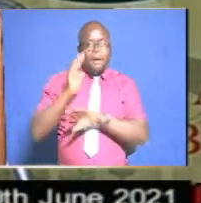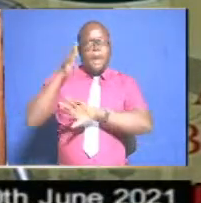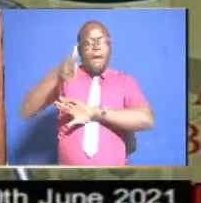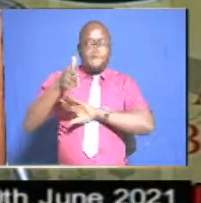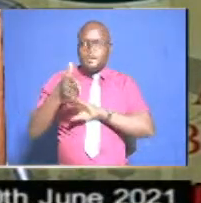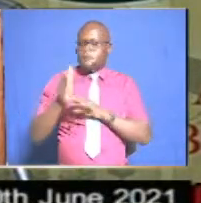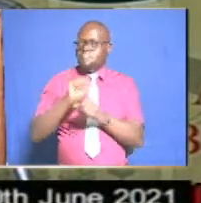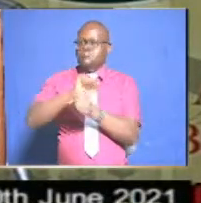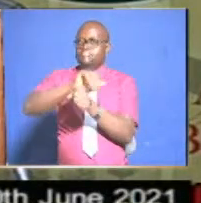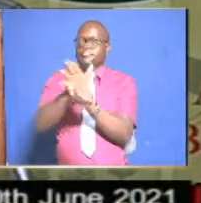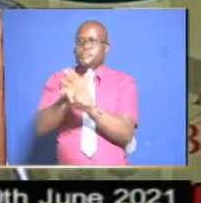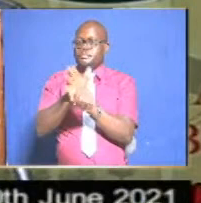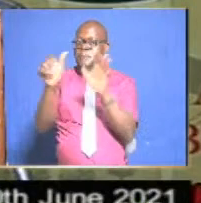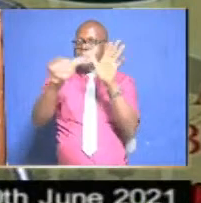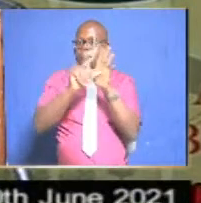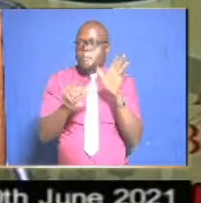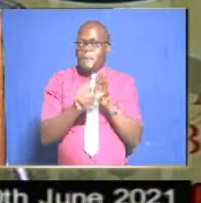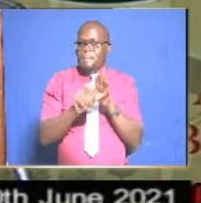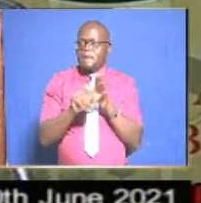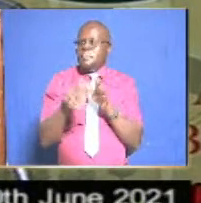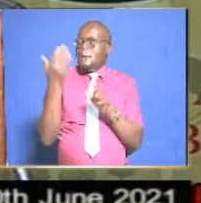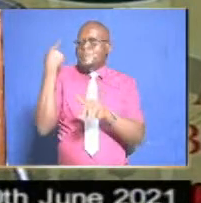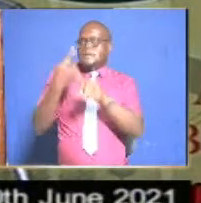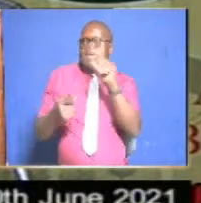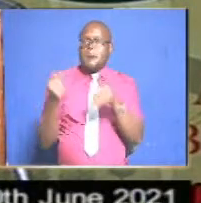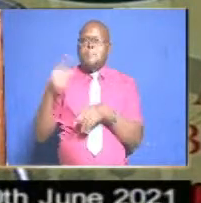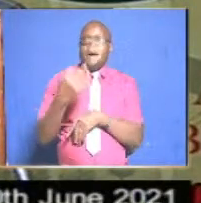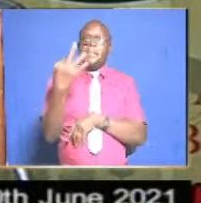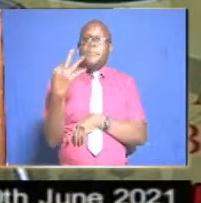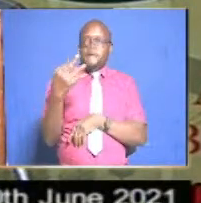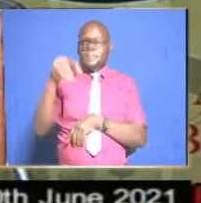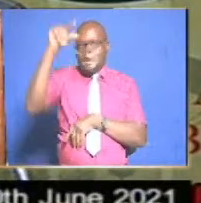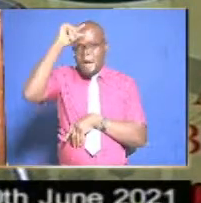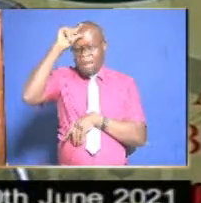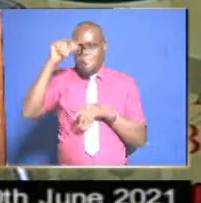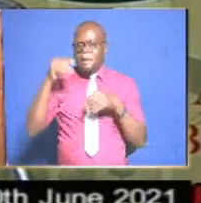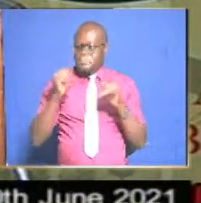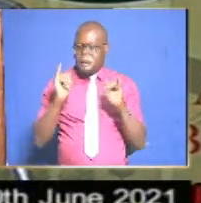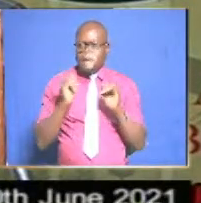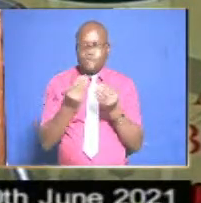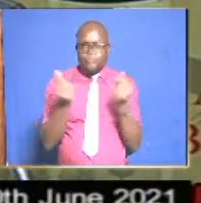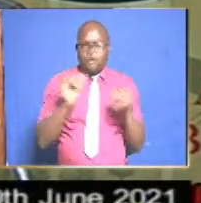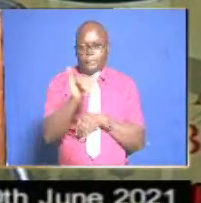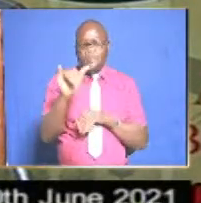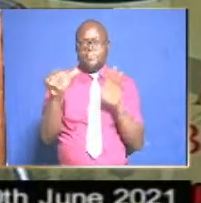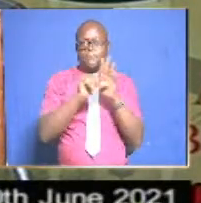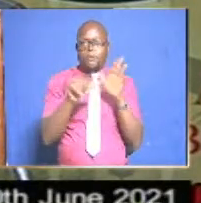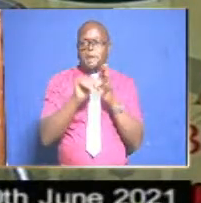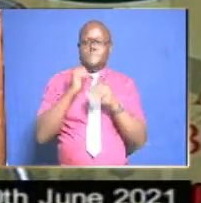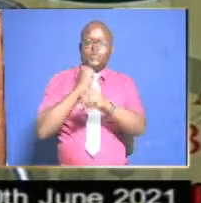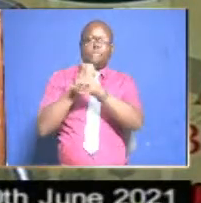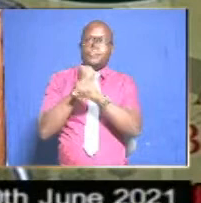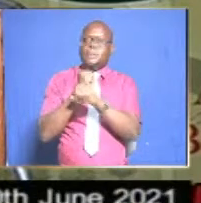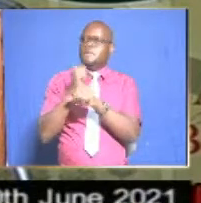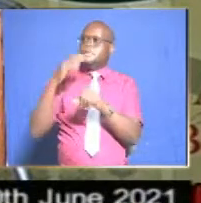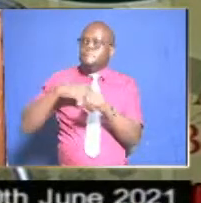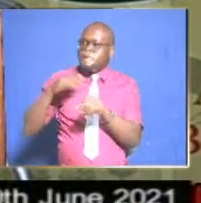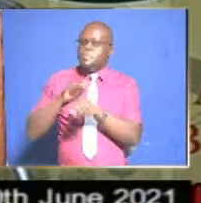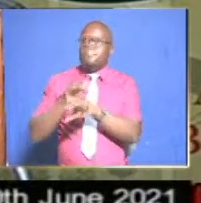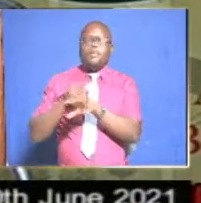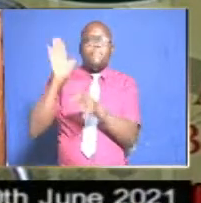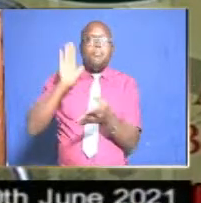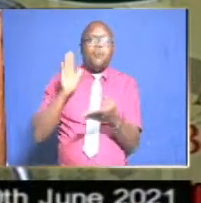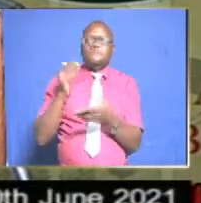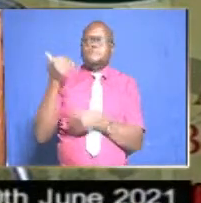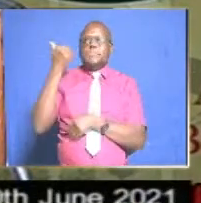of COVID-19 pandemic in March last year, the government instituted containment measures to curb the spread of the virus and save